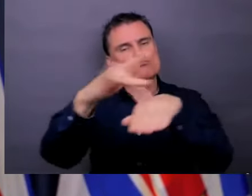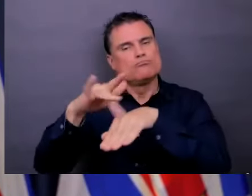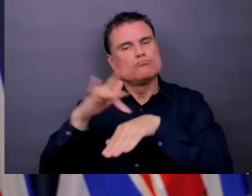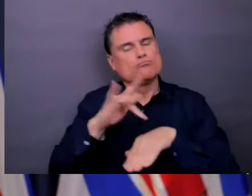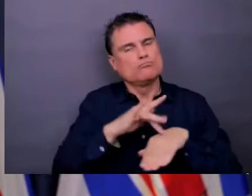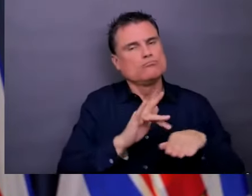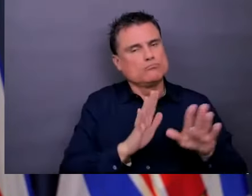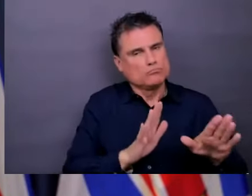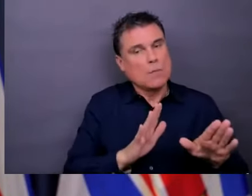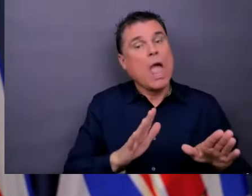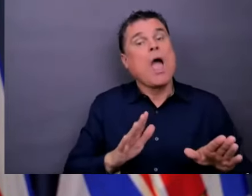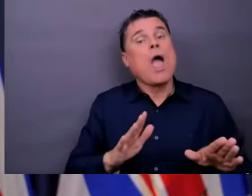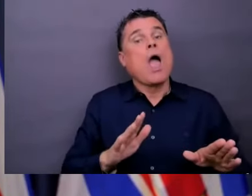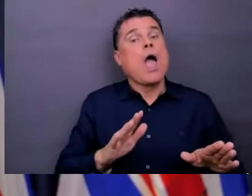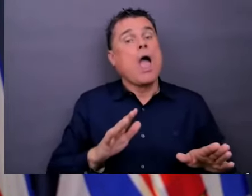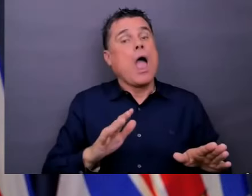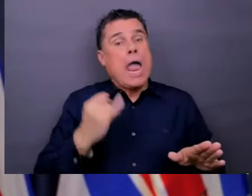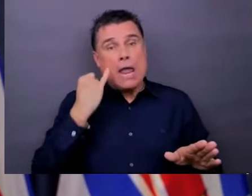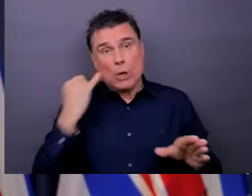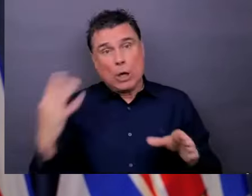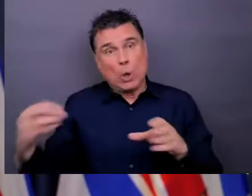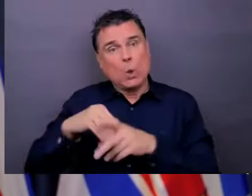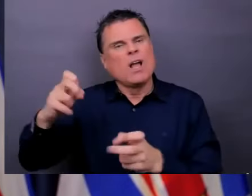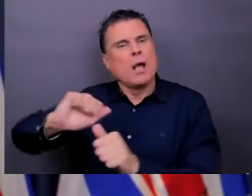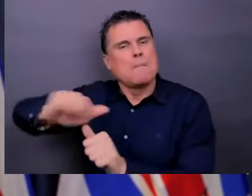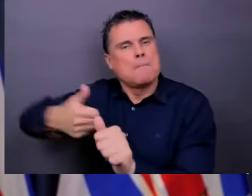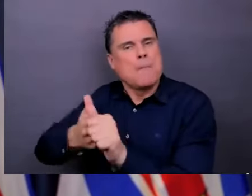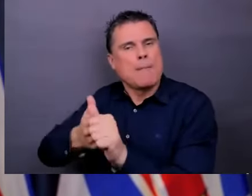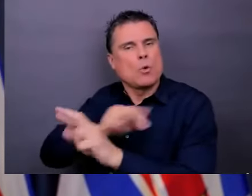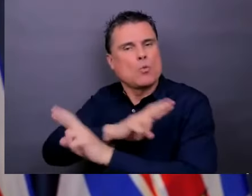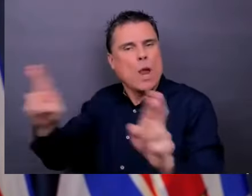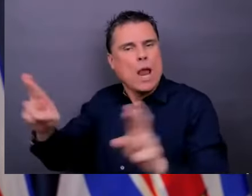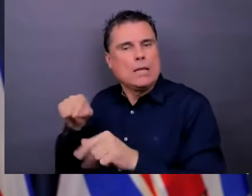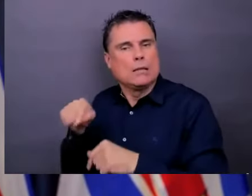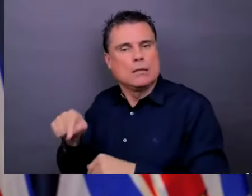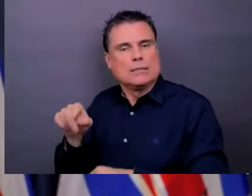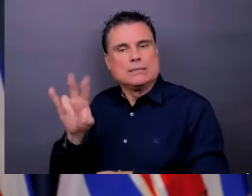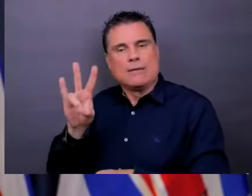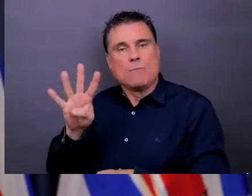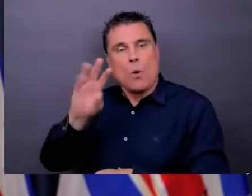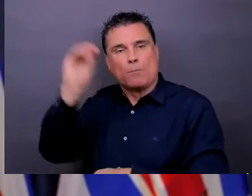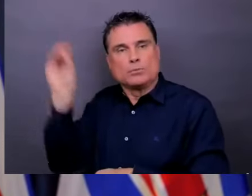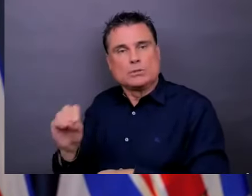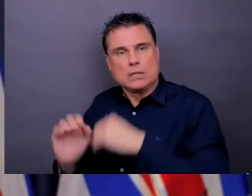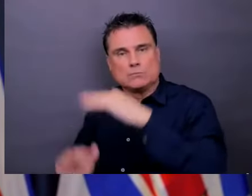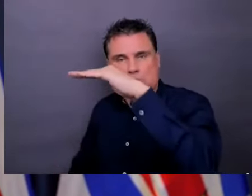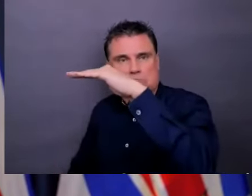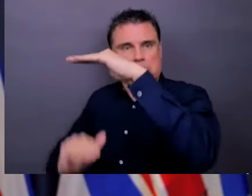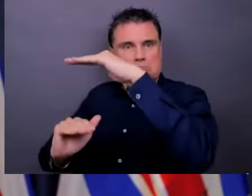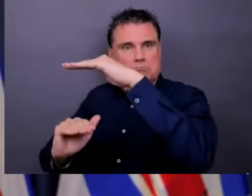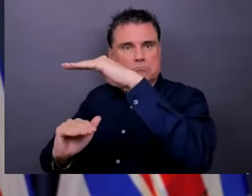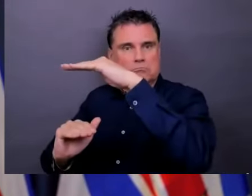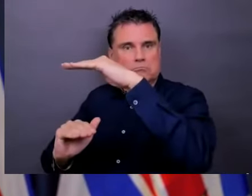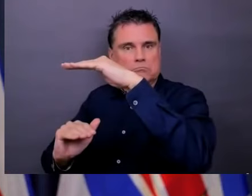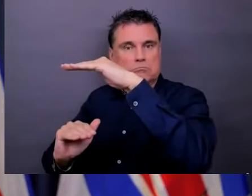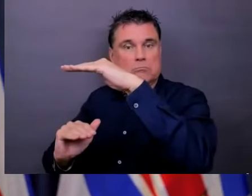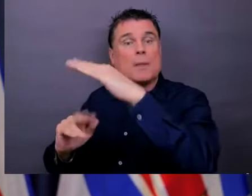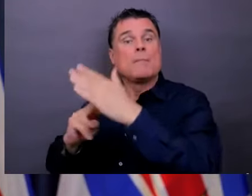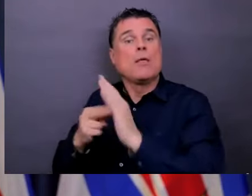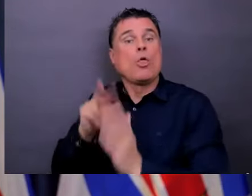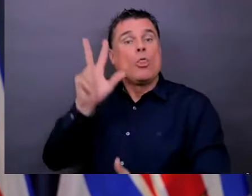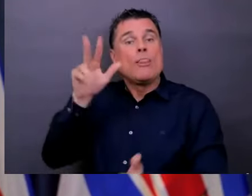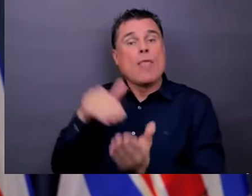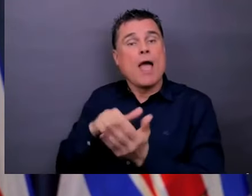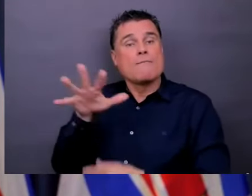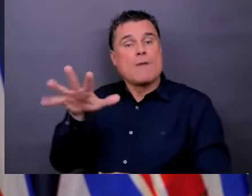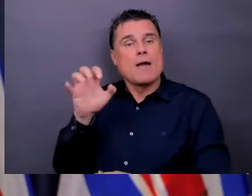70.4%, if you add our surge beds in, are occupied across the system. That's 3,531 available base and surge beds.